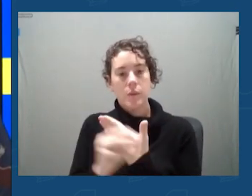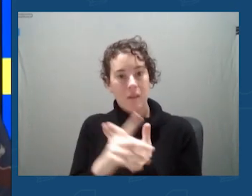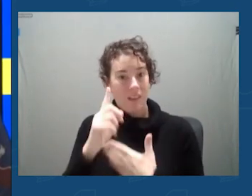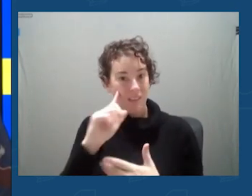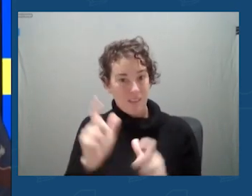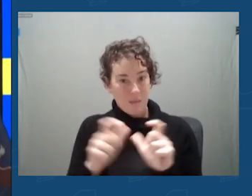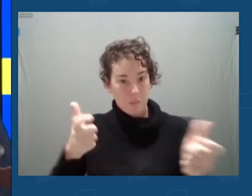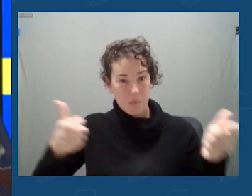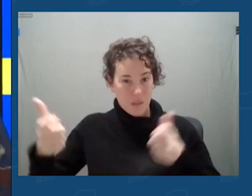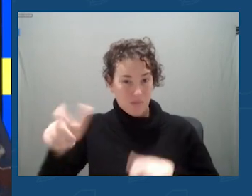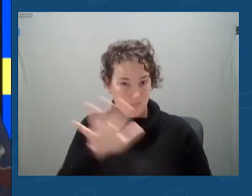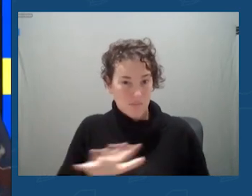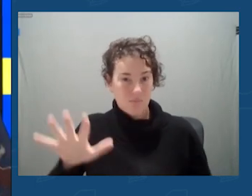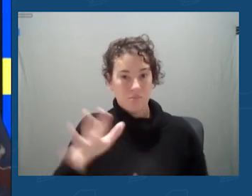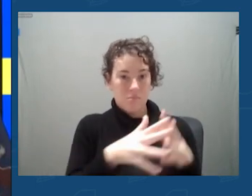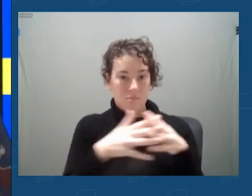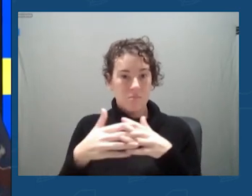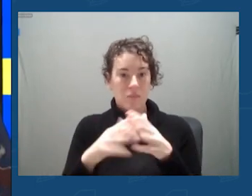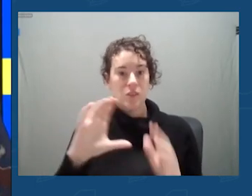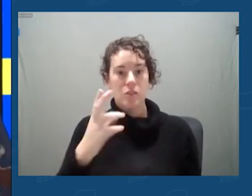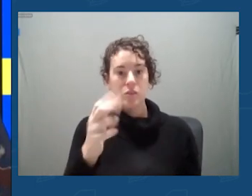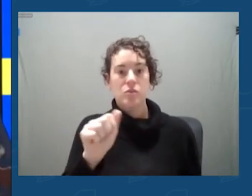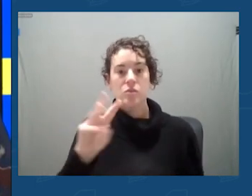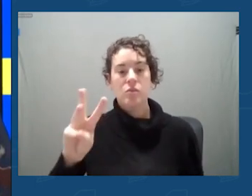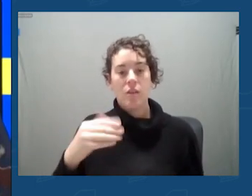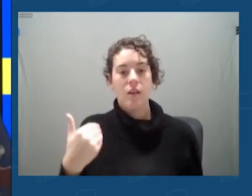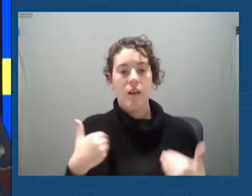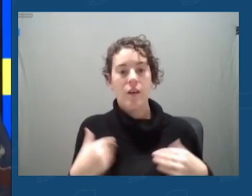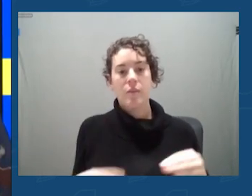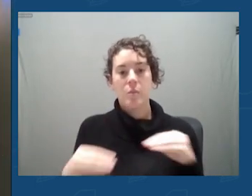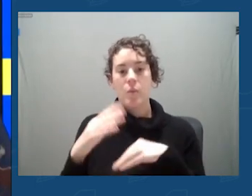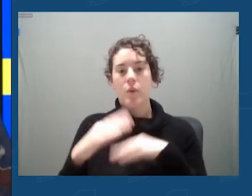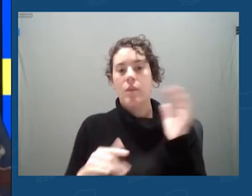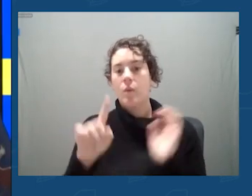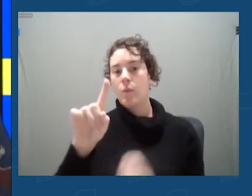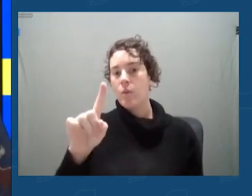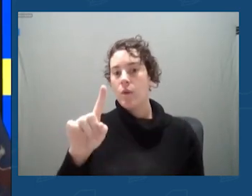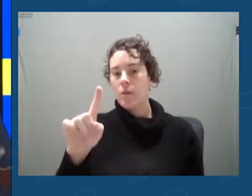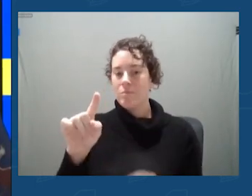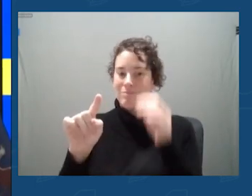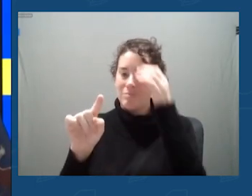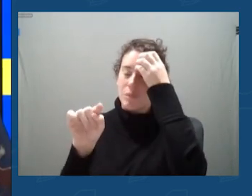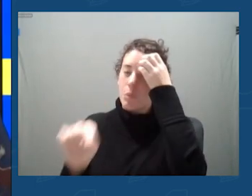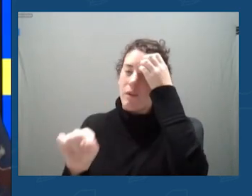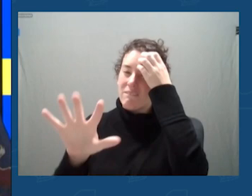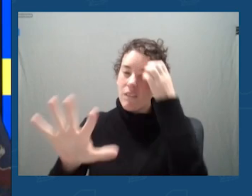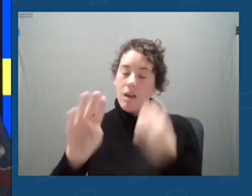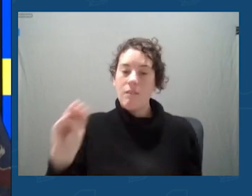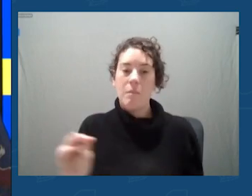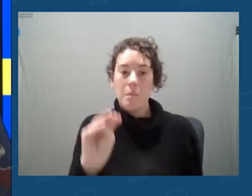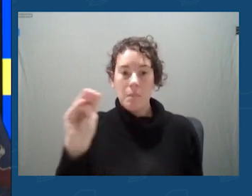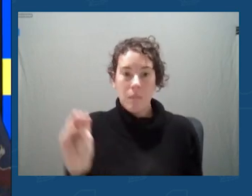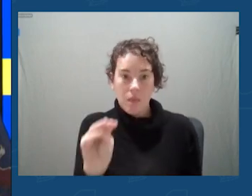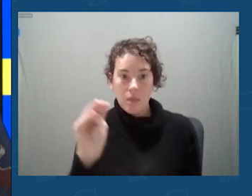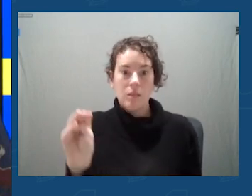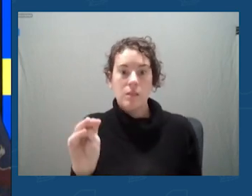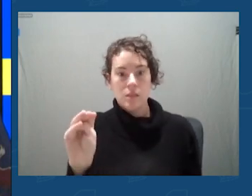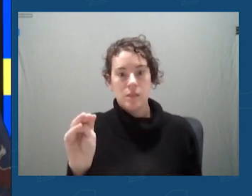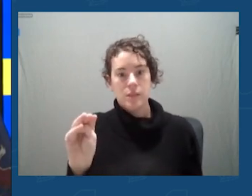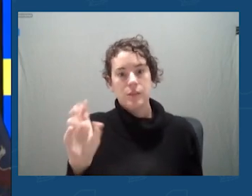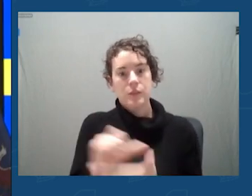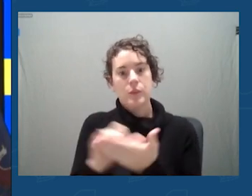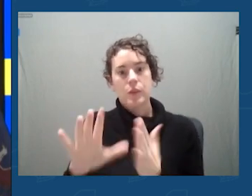country, CHA has served more than 500,000 New Yorkers, saving them over $180 million